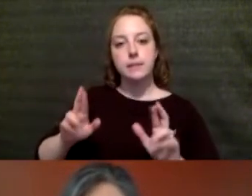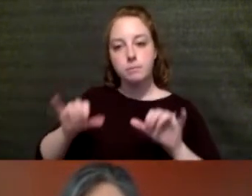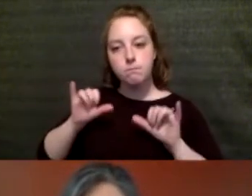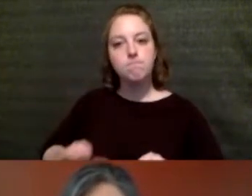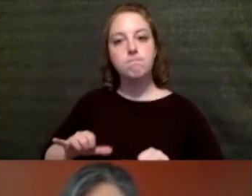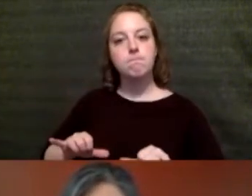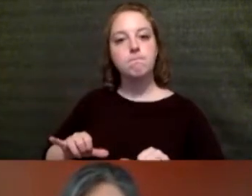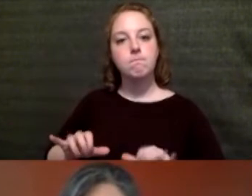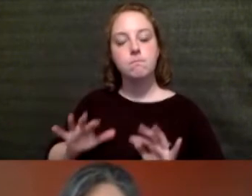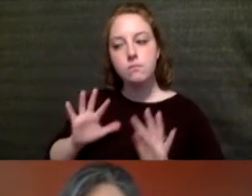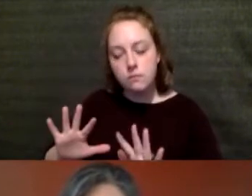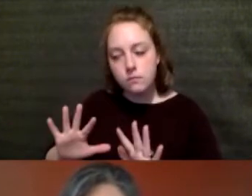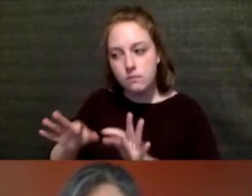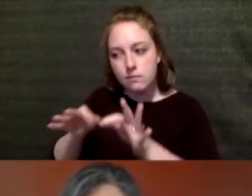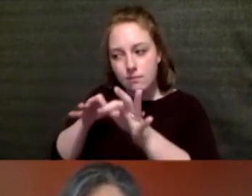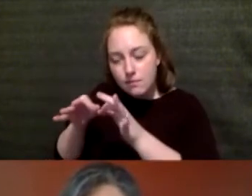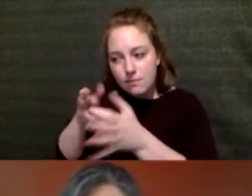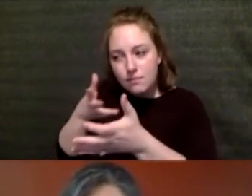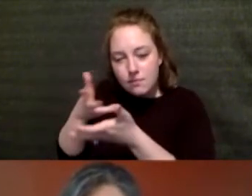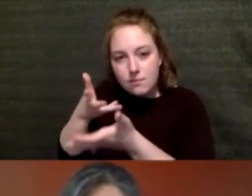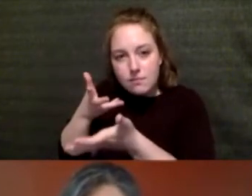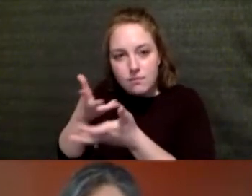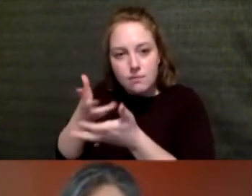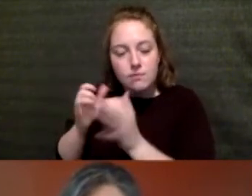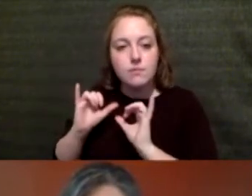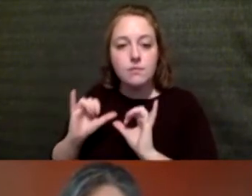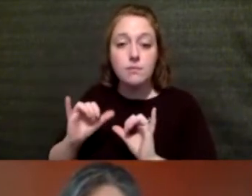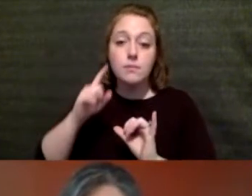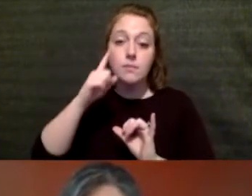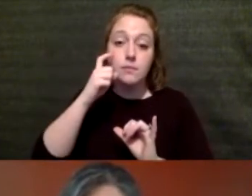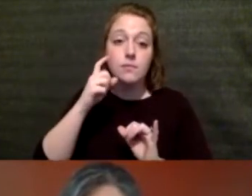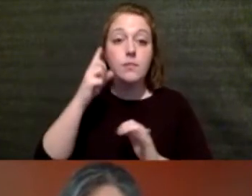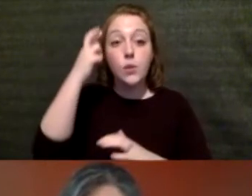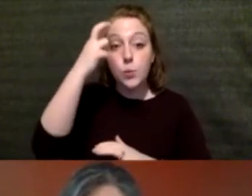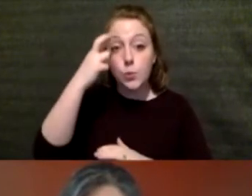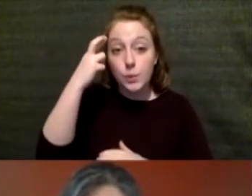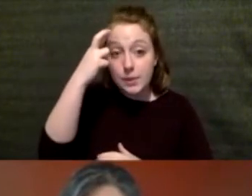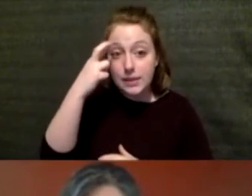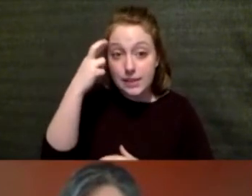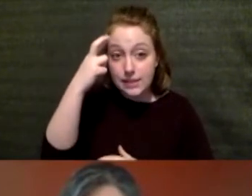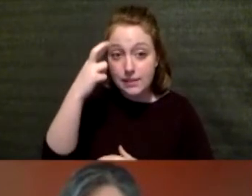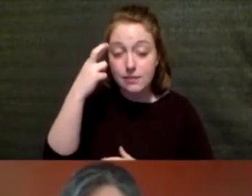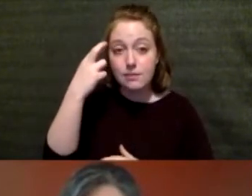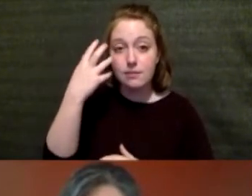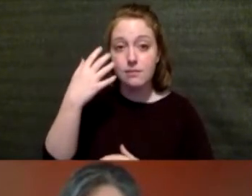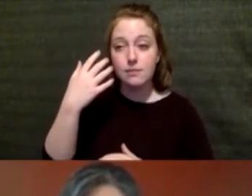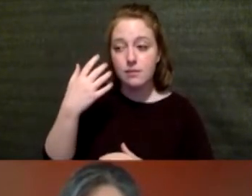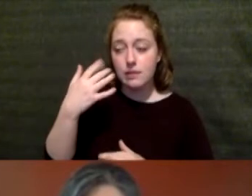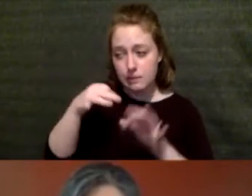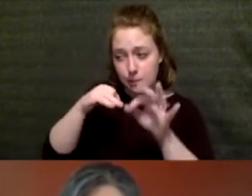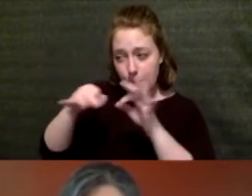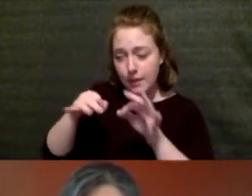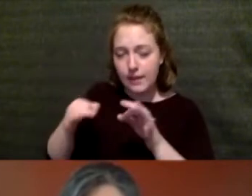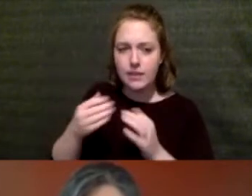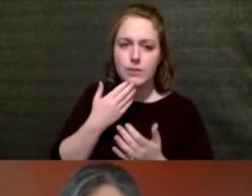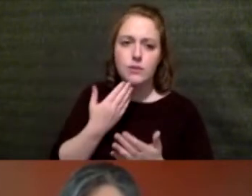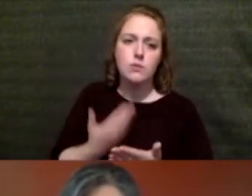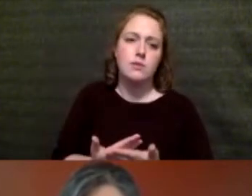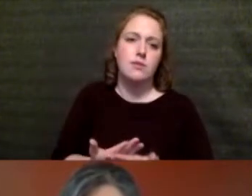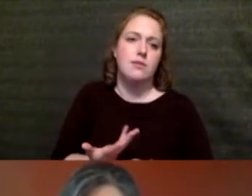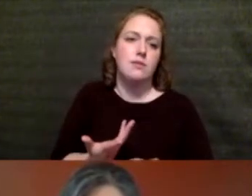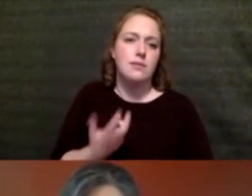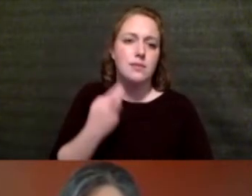all of the, the reasons being presented are good reasons